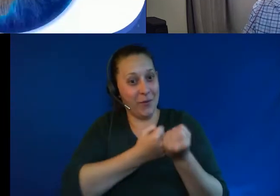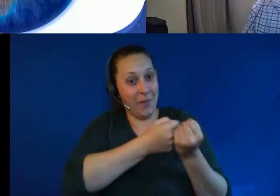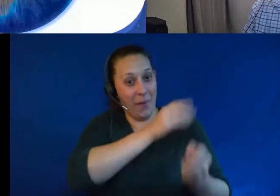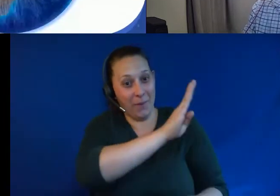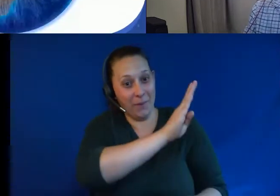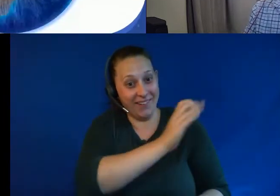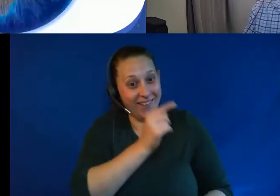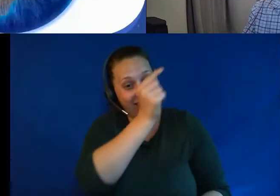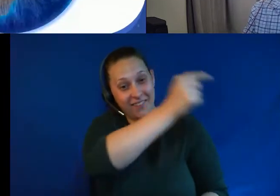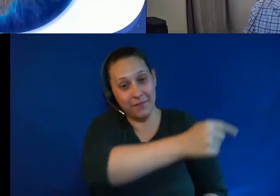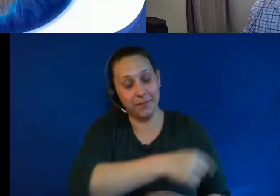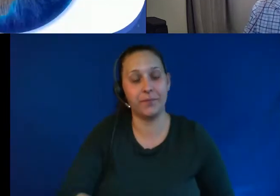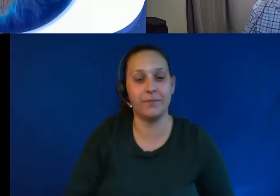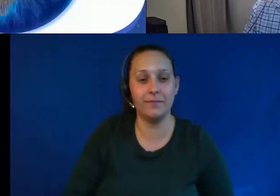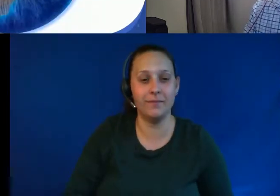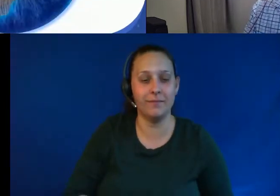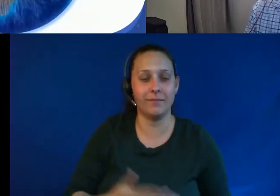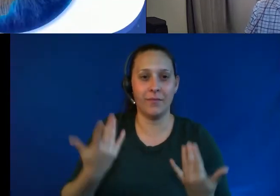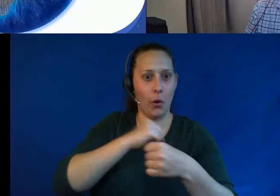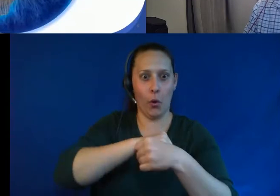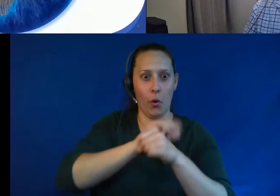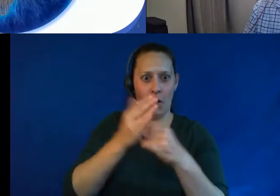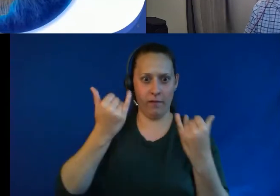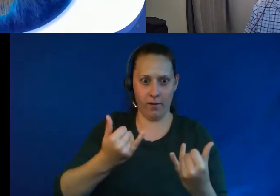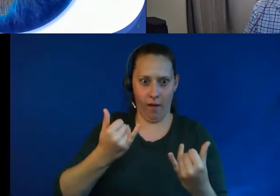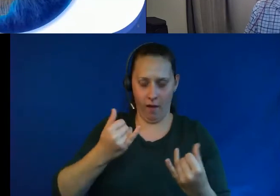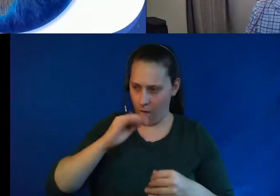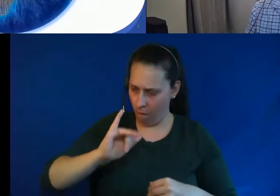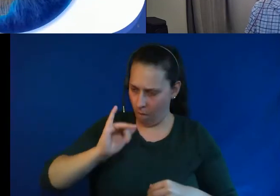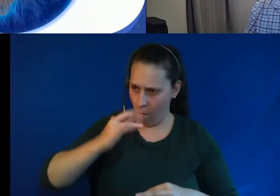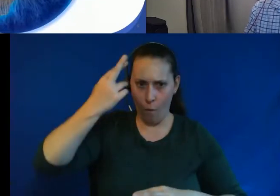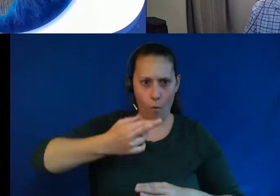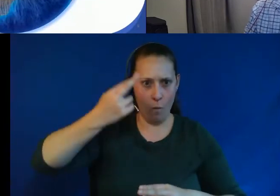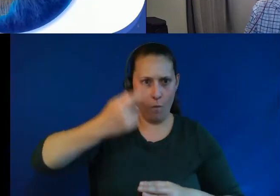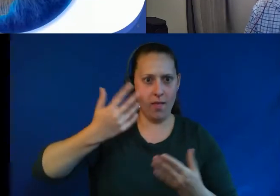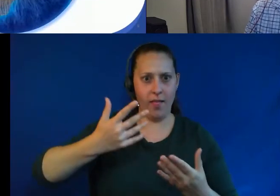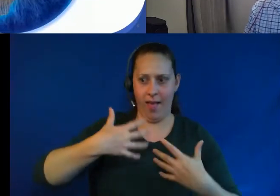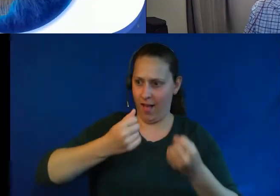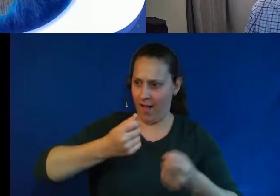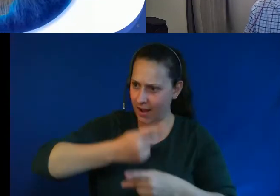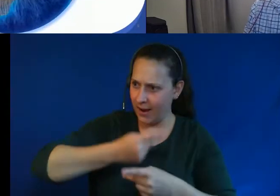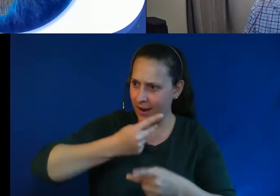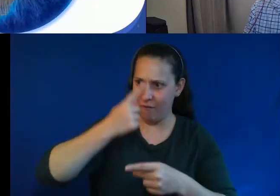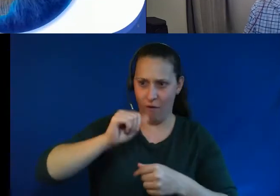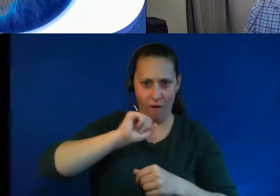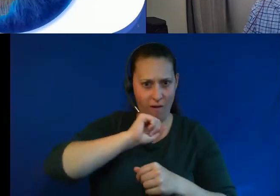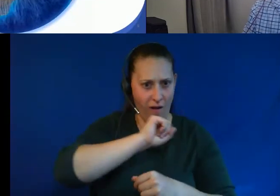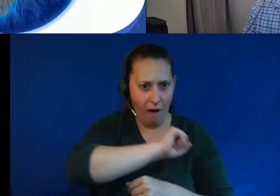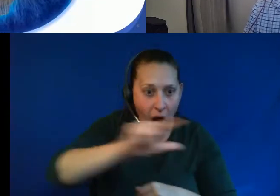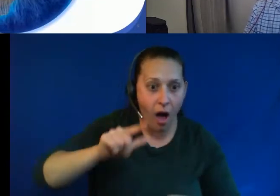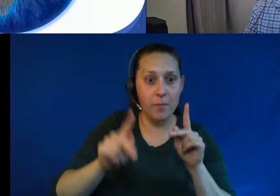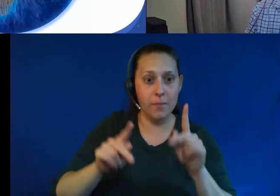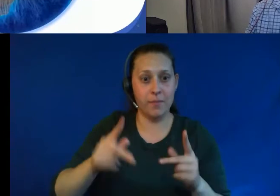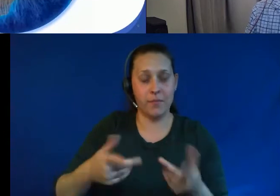COVID has put a spotlight on how virtual healthcare can be used to improve health outcomes for all people. I believe that everyone should